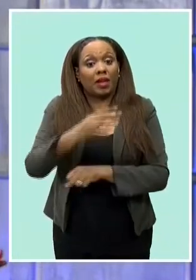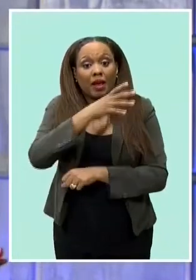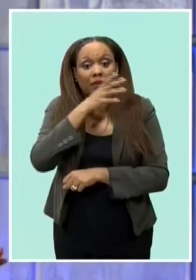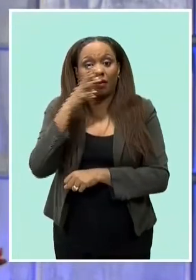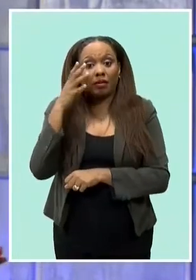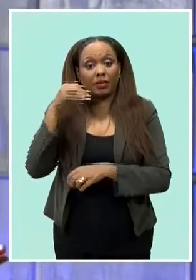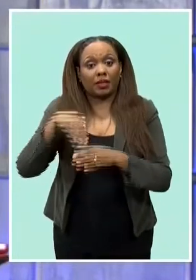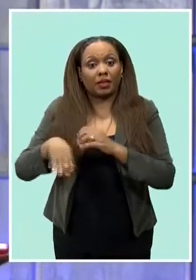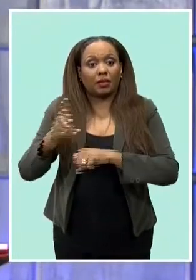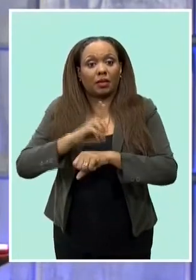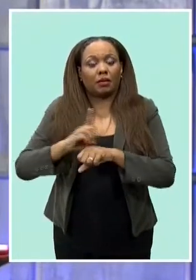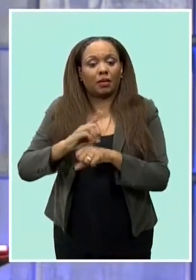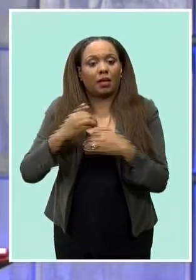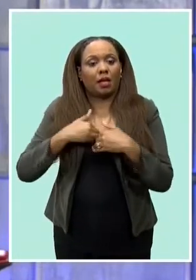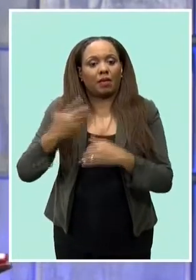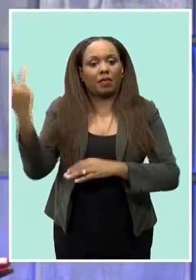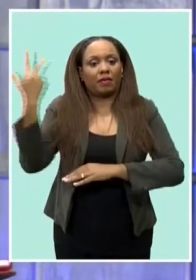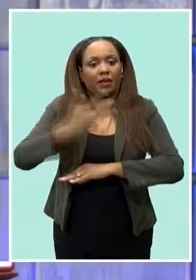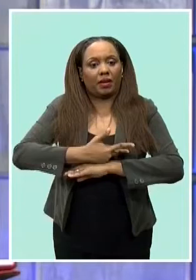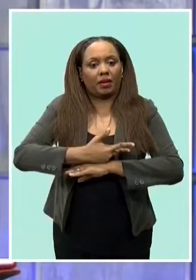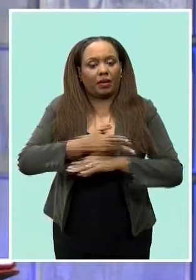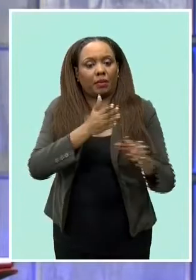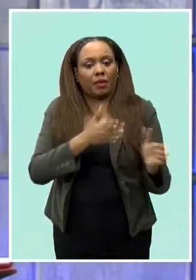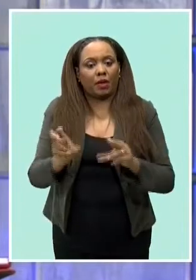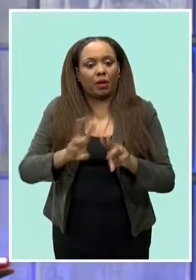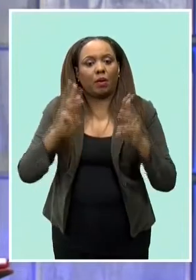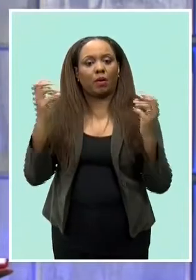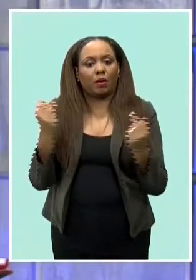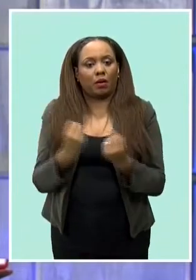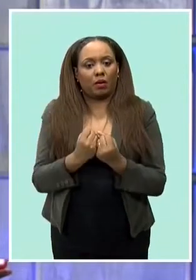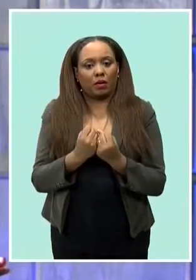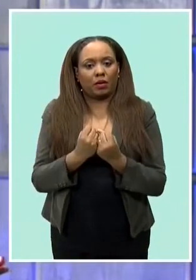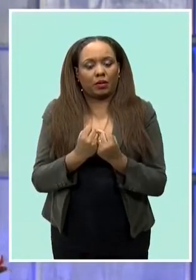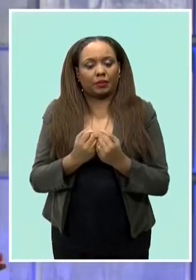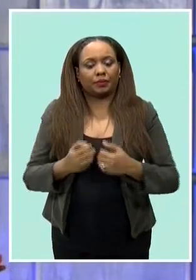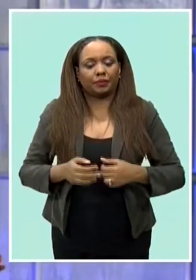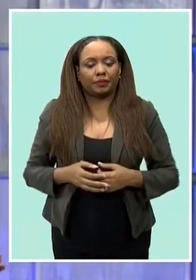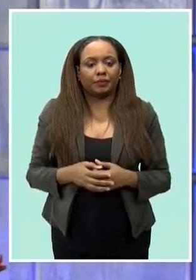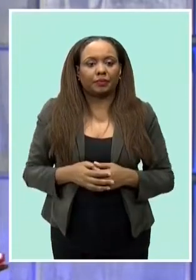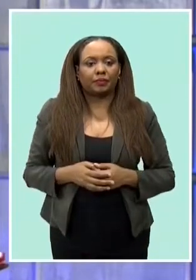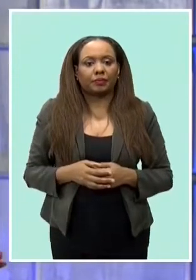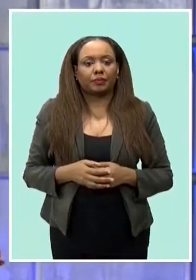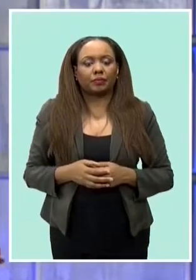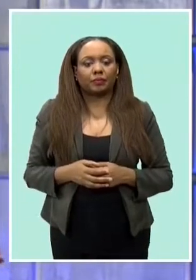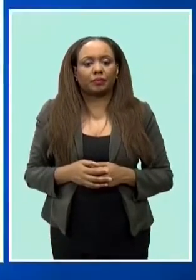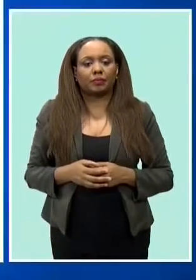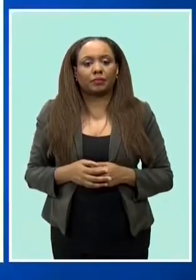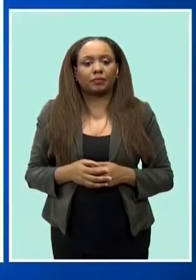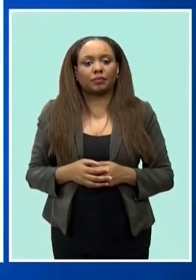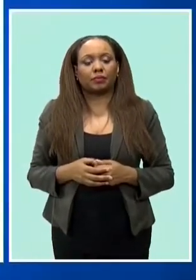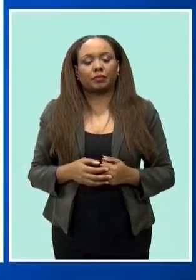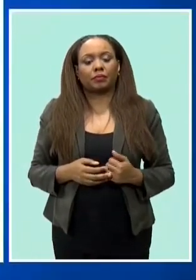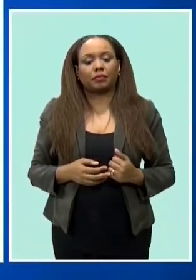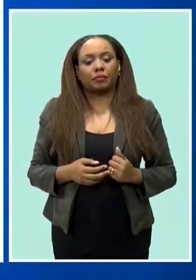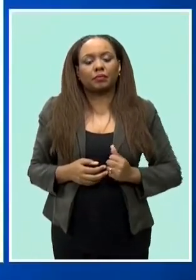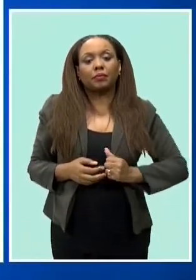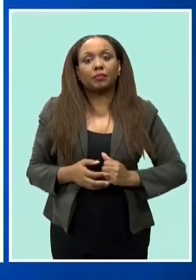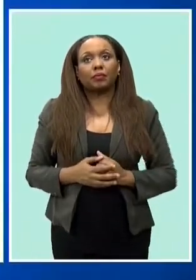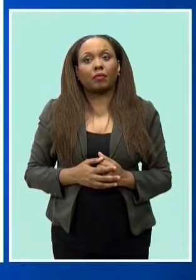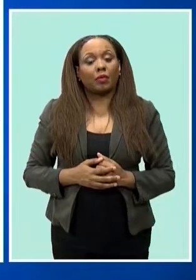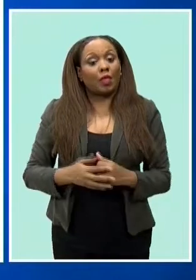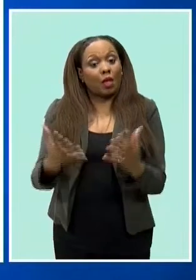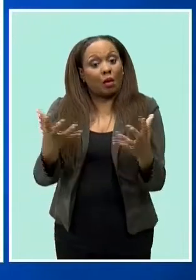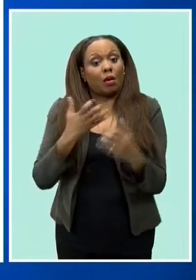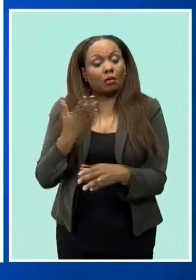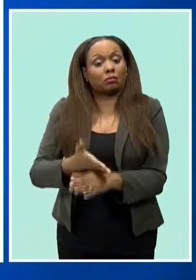3-day planning workshop to improve the sector. We hear more in this report from Marpin TV. This is in an effort to improve